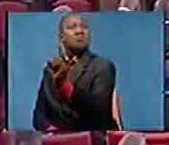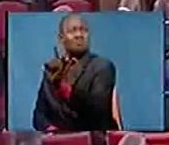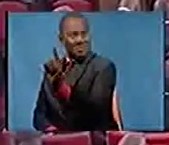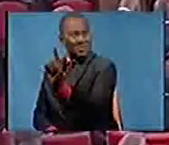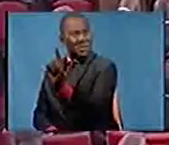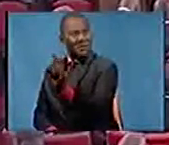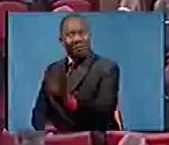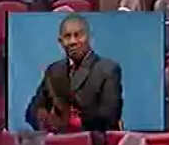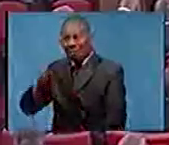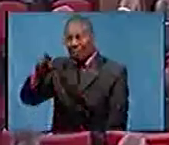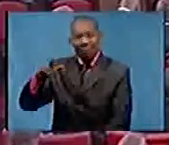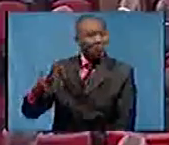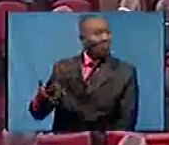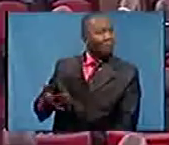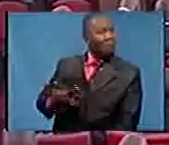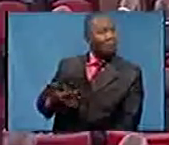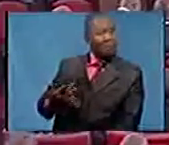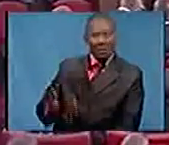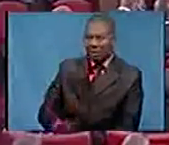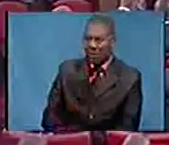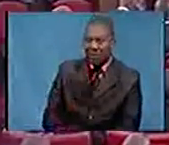What does he mean?